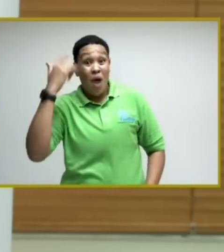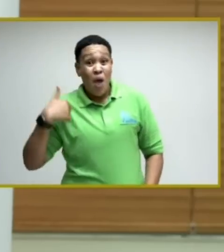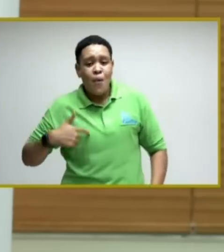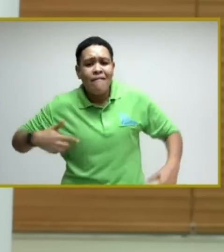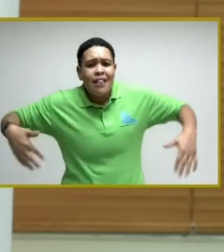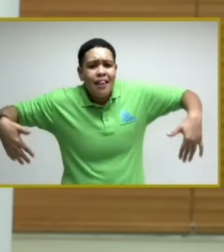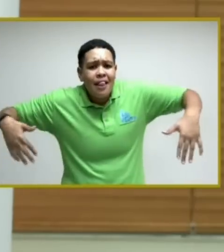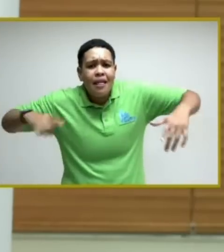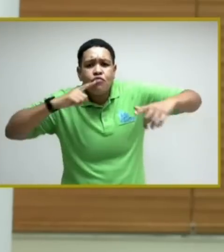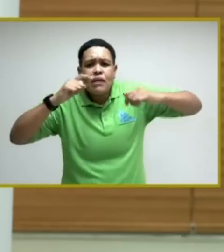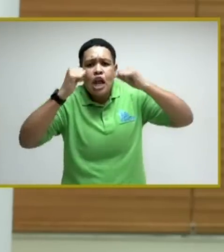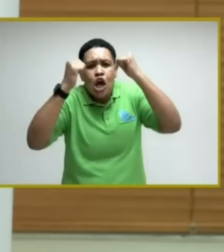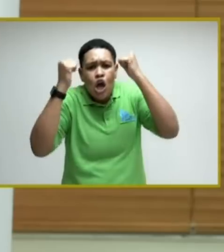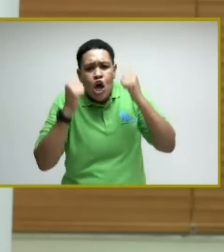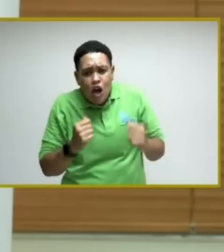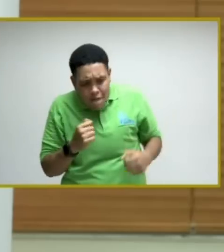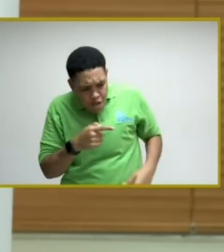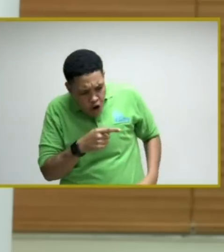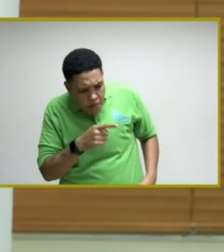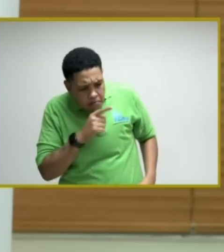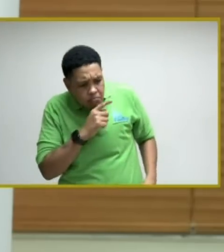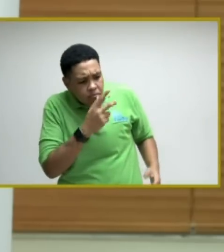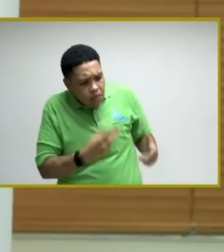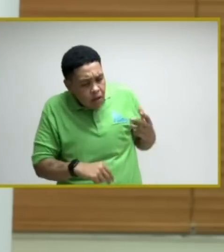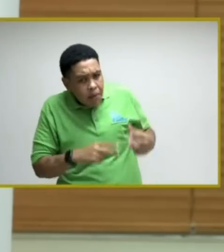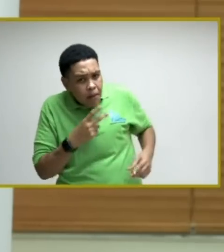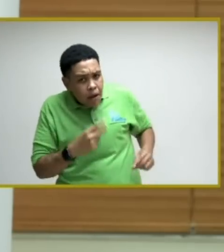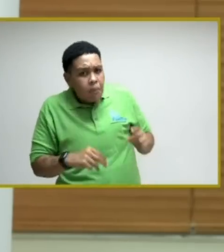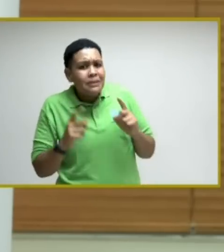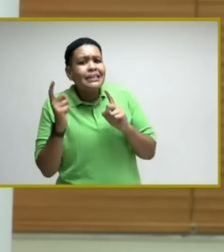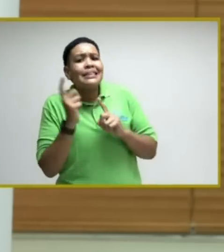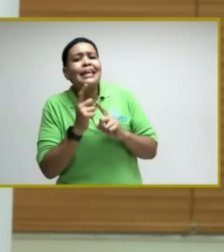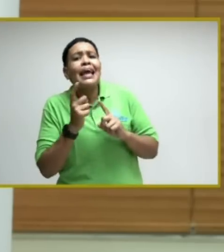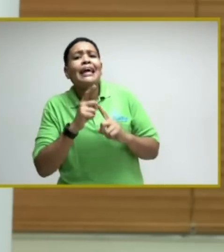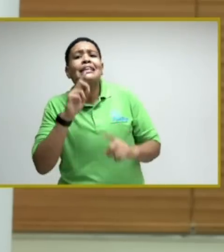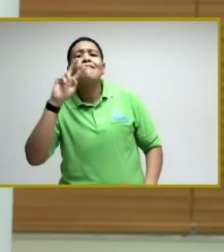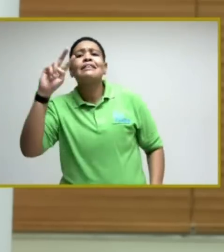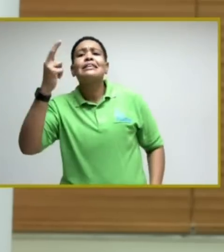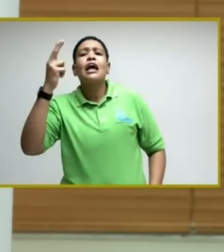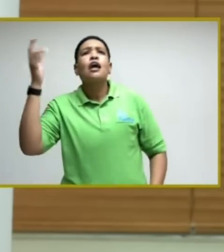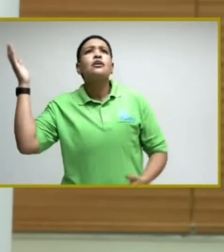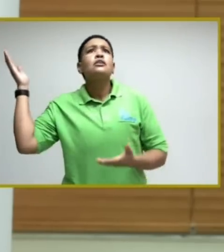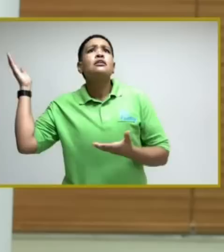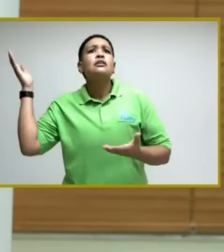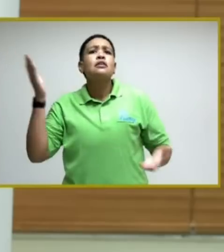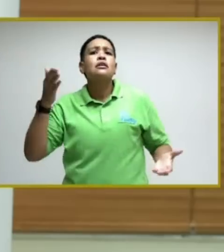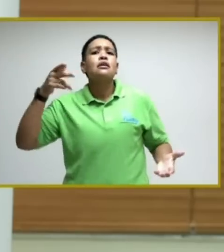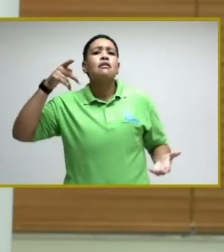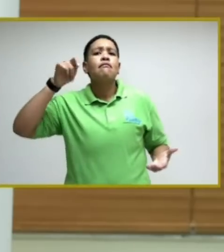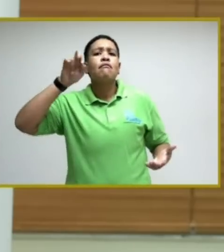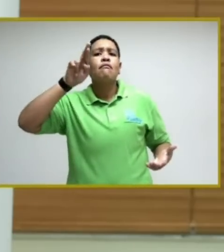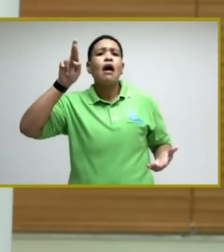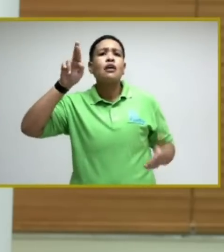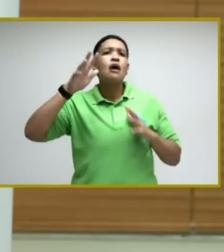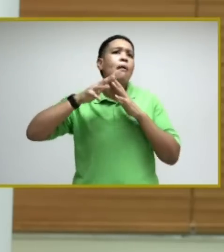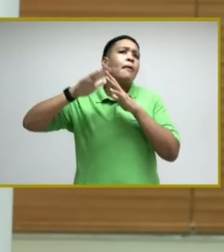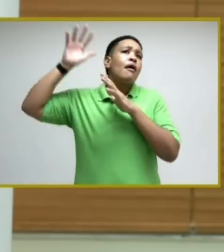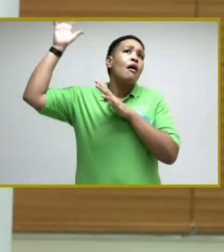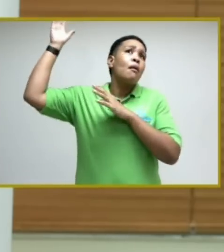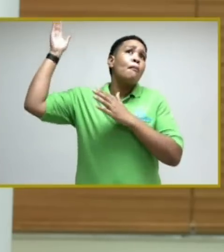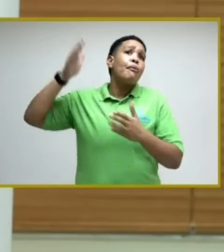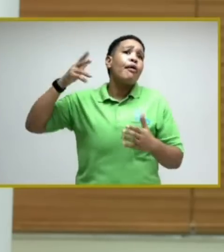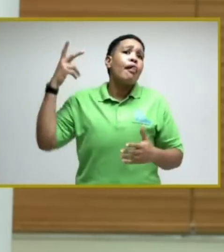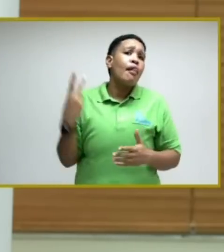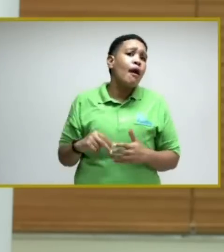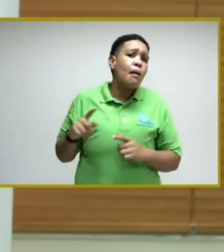yet confirmed the arrival date of the second shipment of Pfizer vaccines from the United States. Remember, this